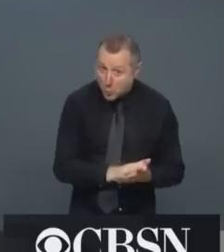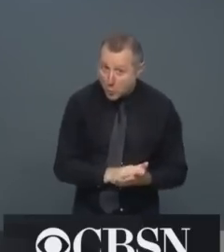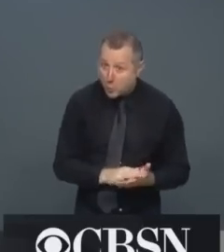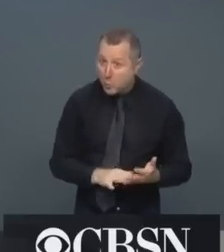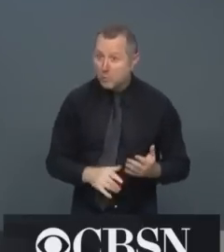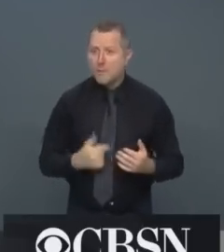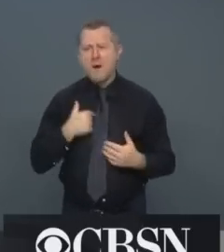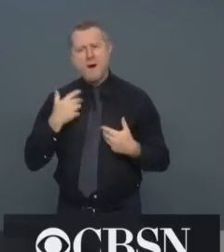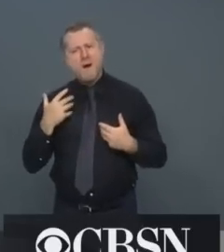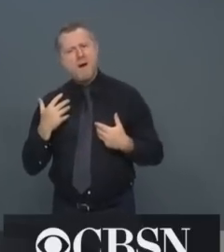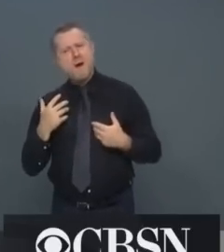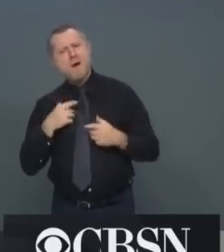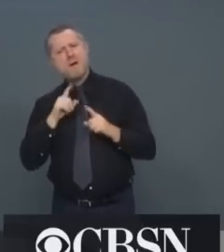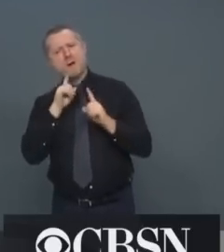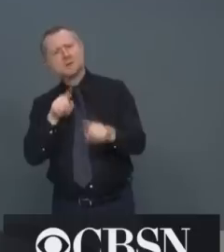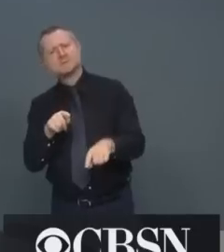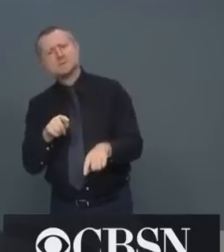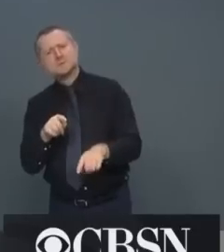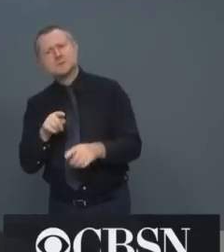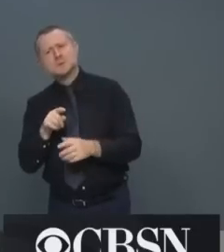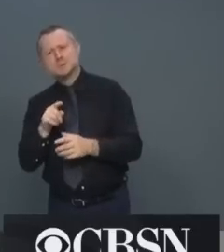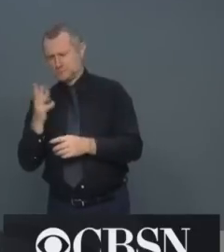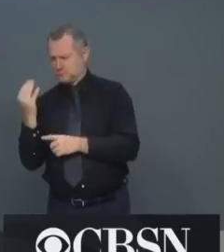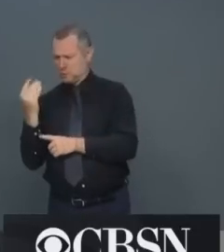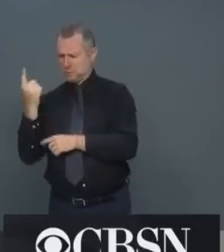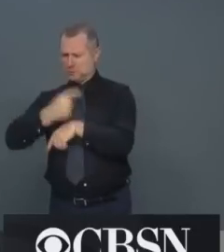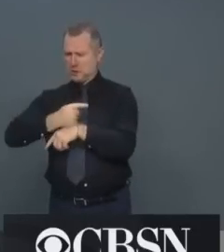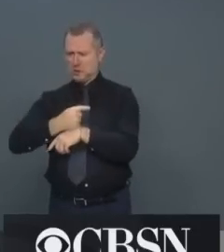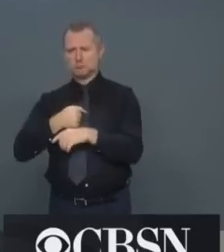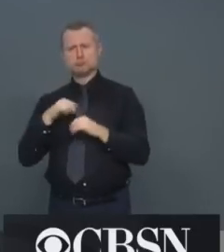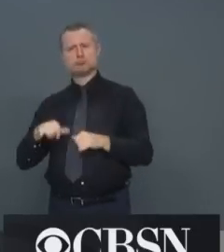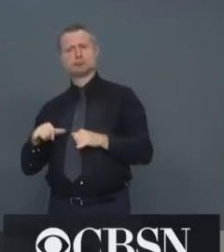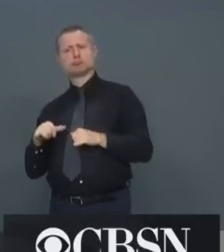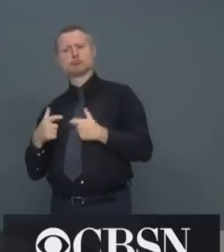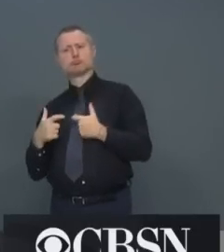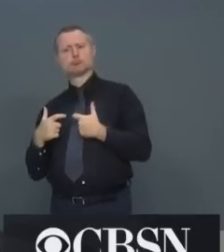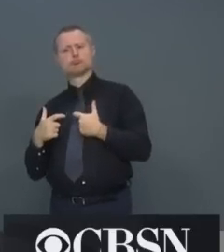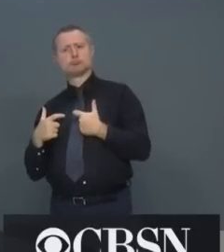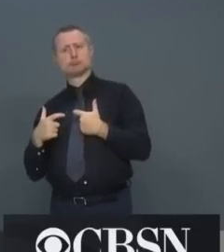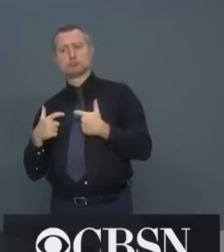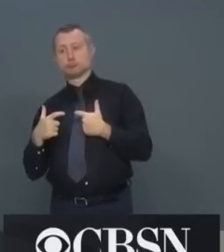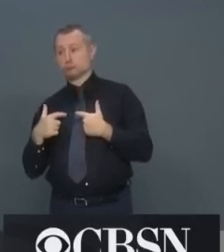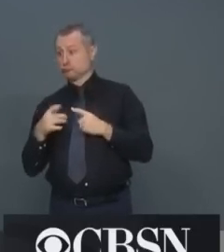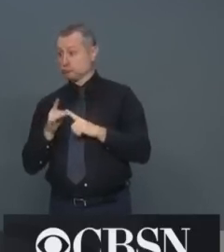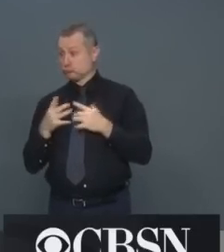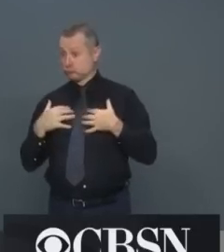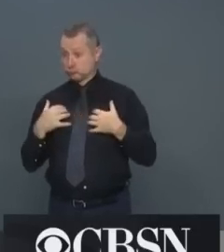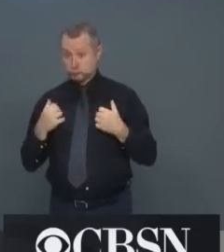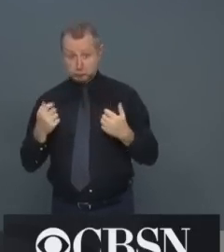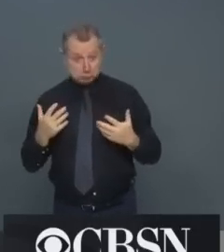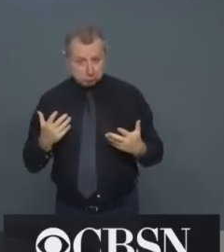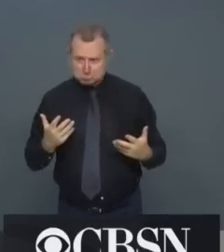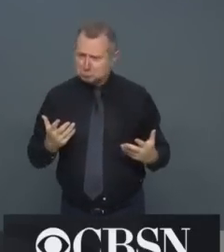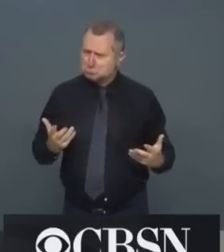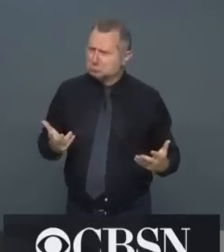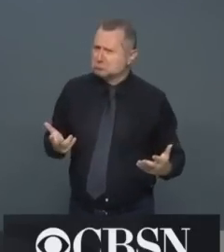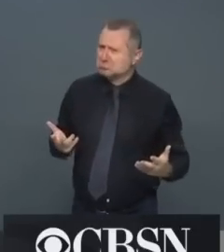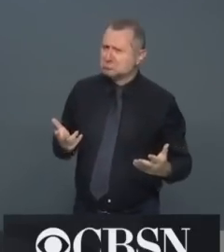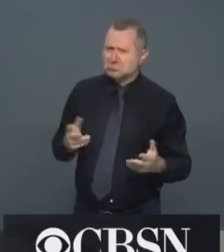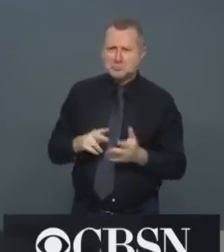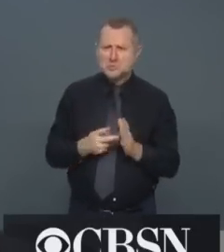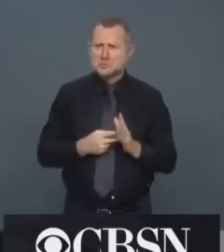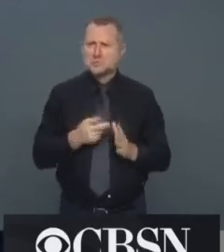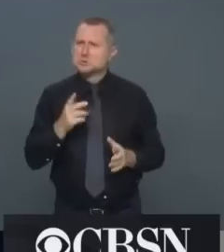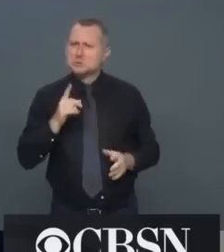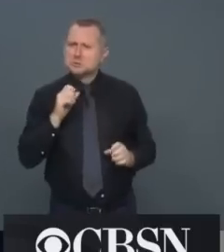period of quarantine from the point of when they first had their infection, they are no longer at risk to them or their